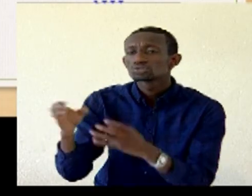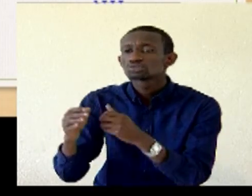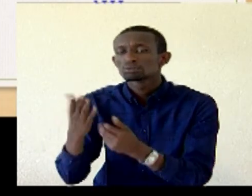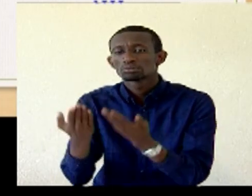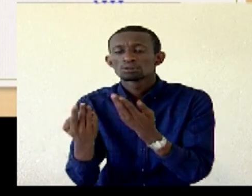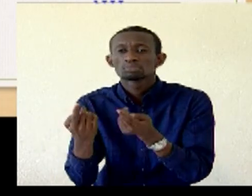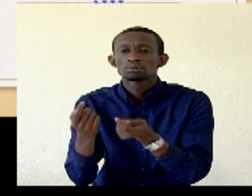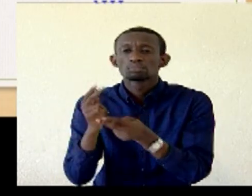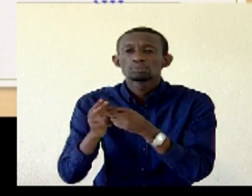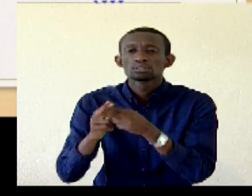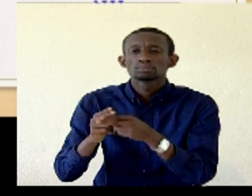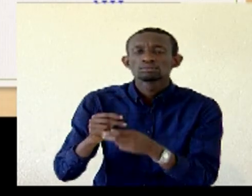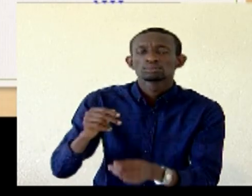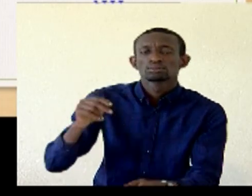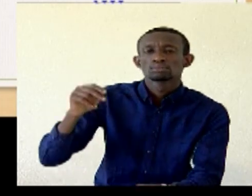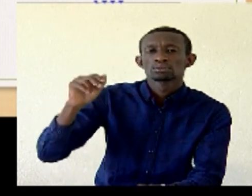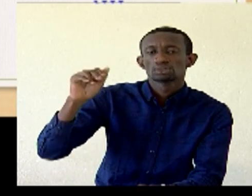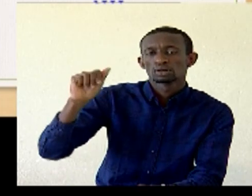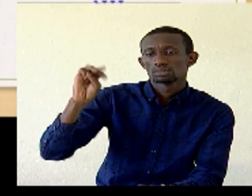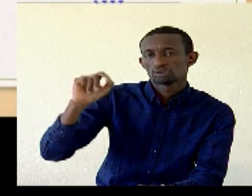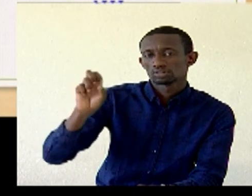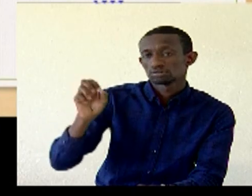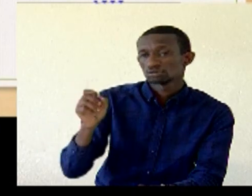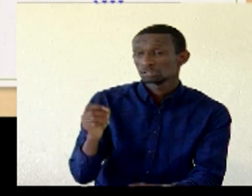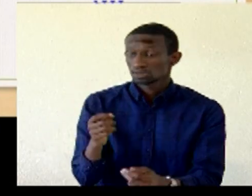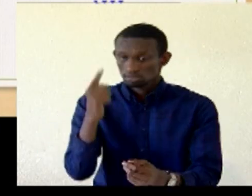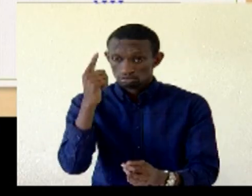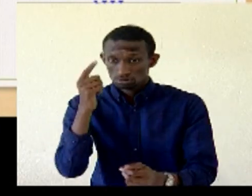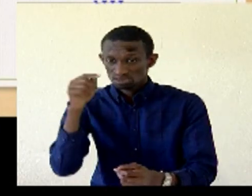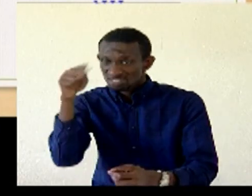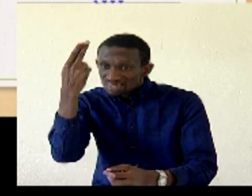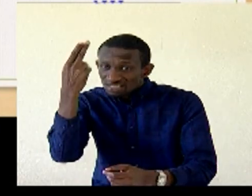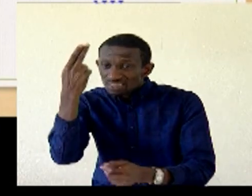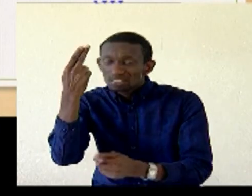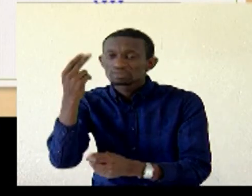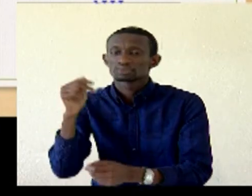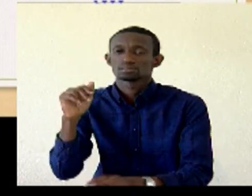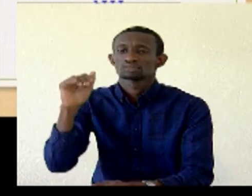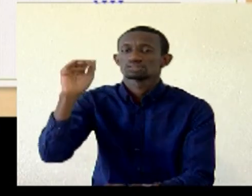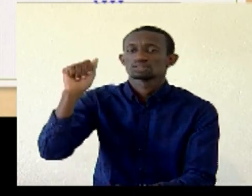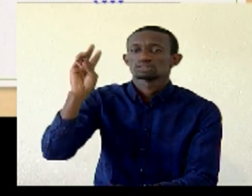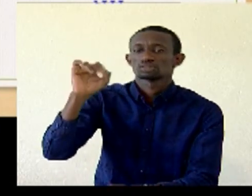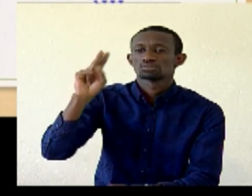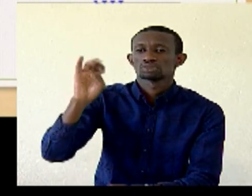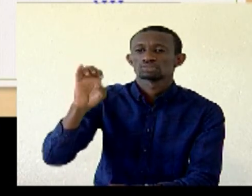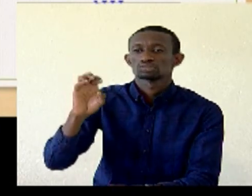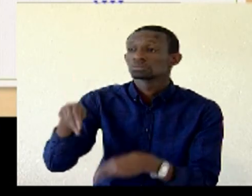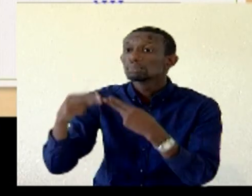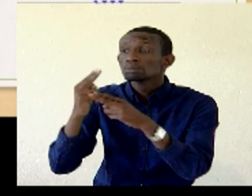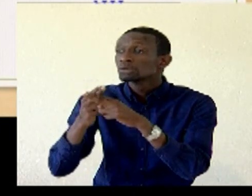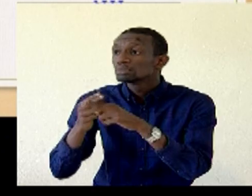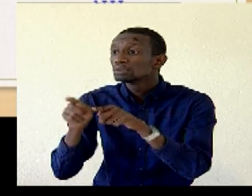aniline. So here, this is a secondary amine. Secondary amines are not named